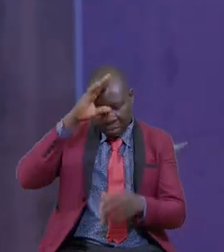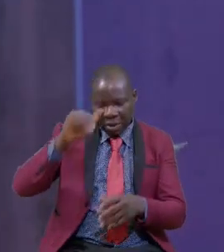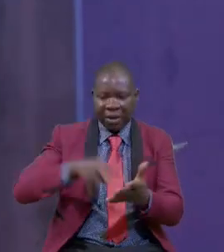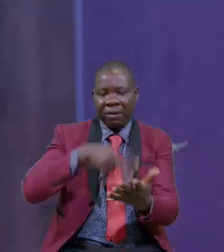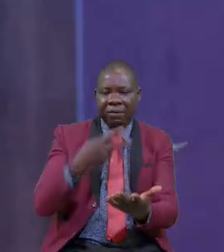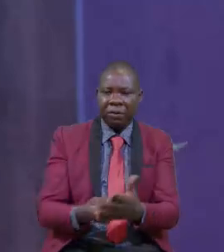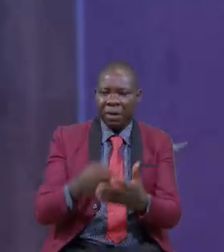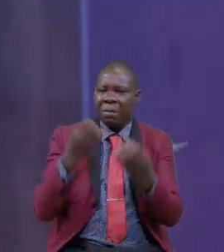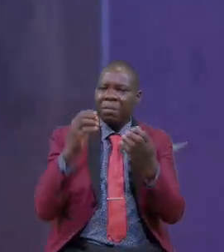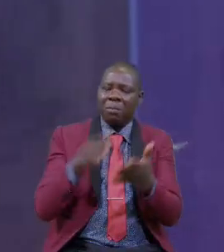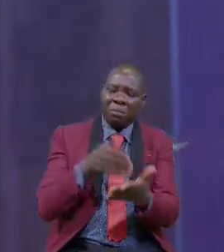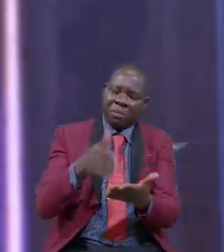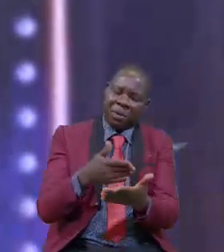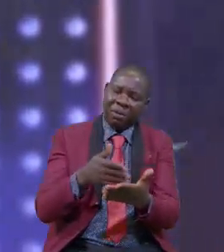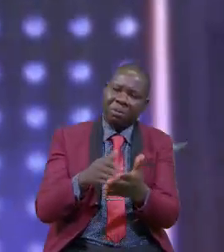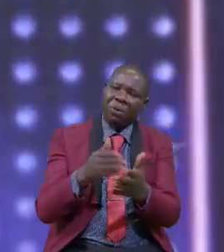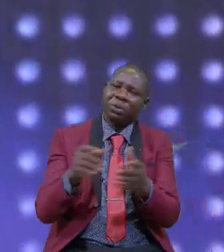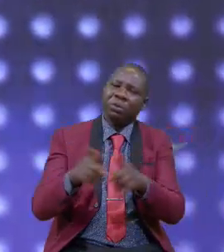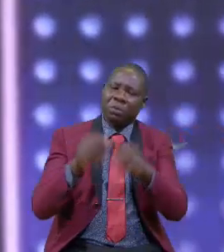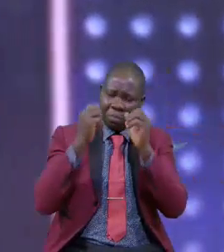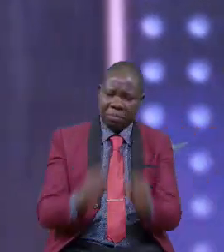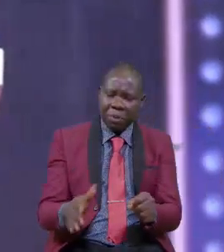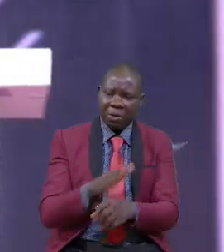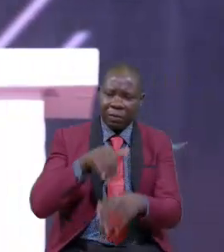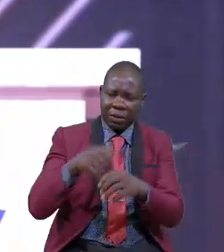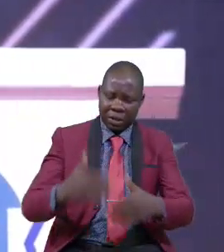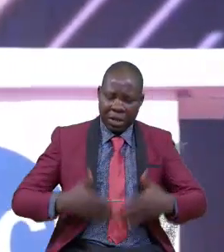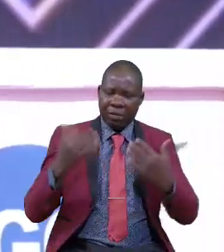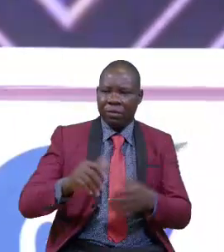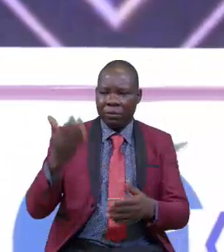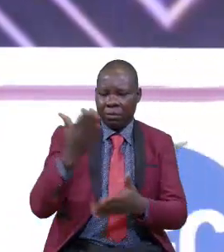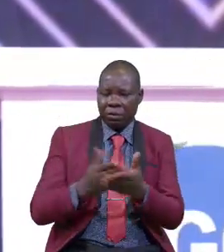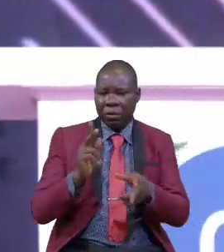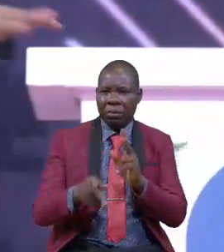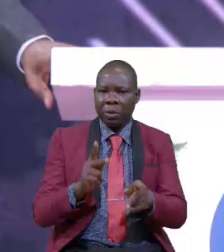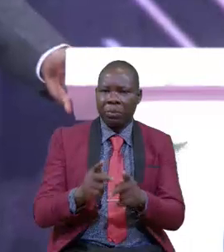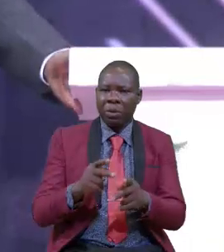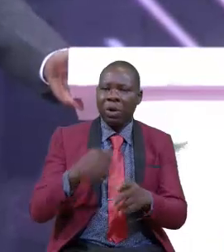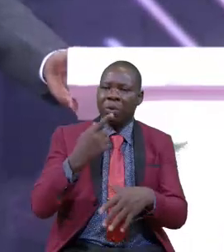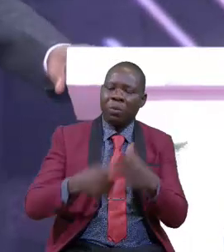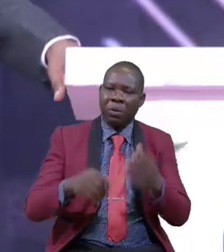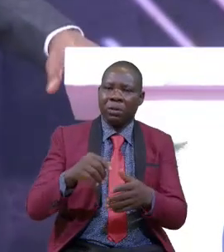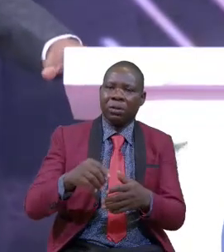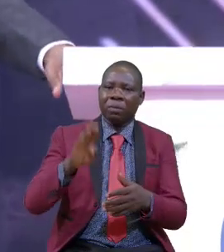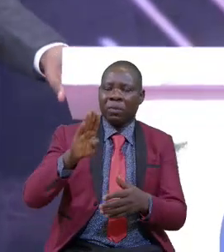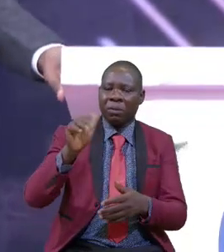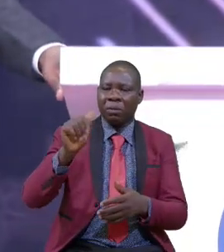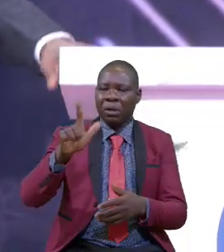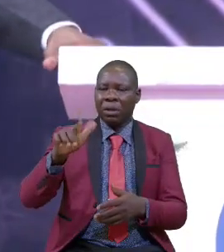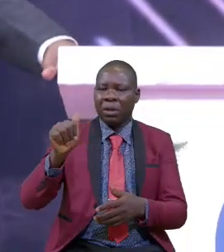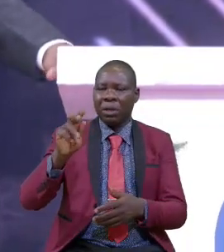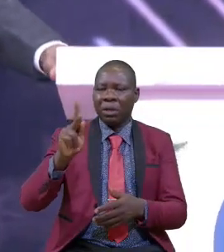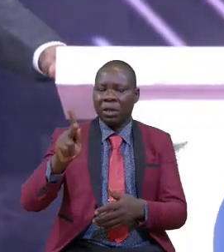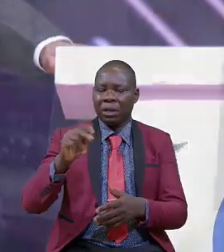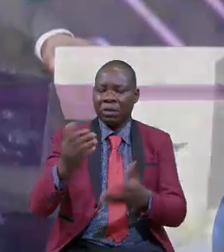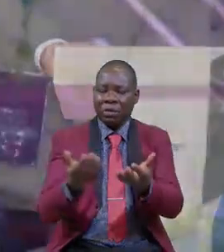some people. And money, what Balaam wanted to provide, made him fall. I